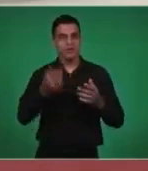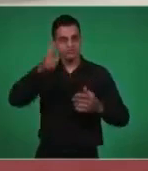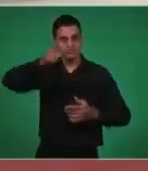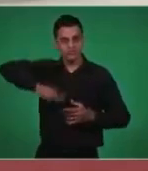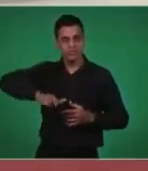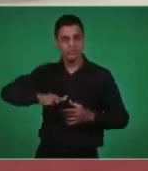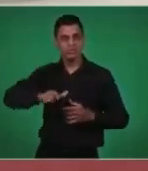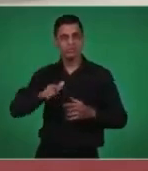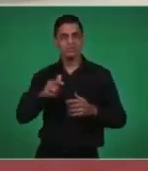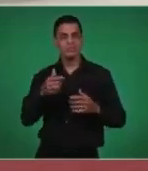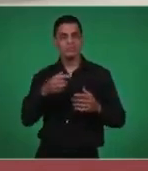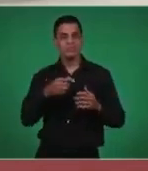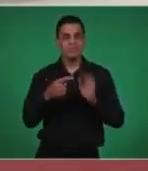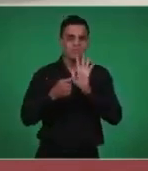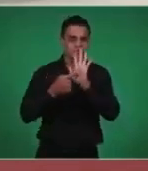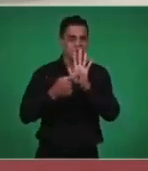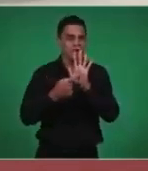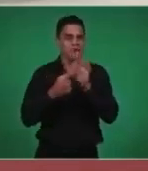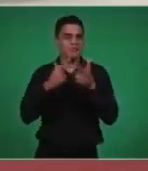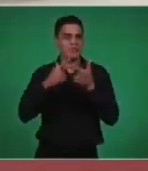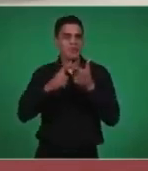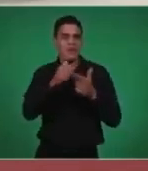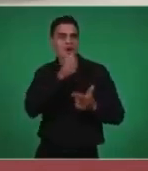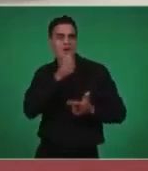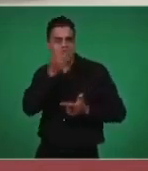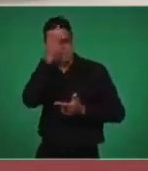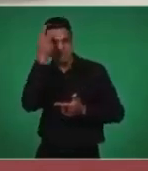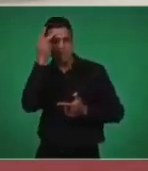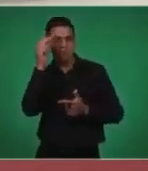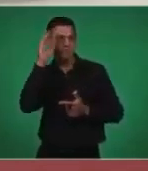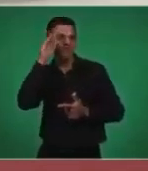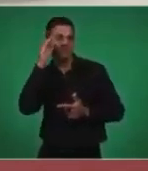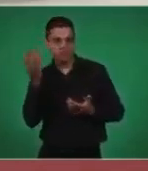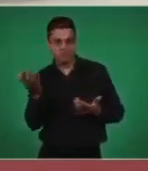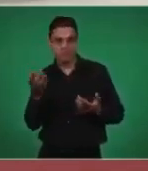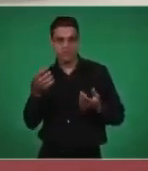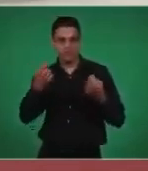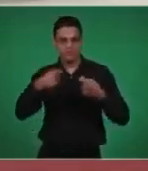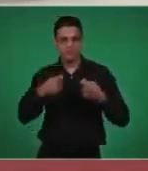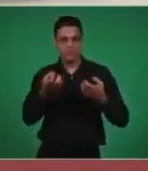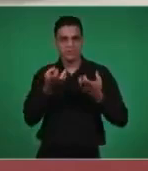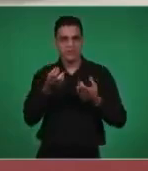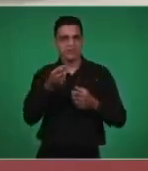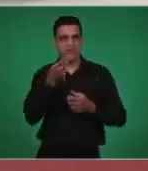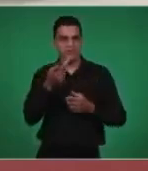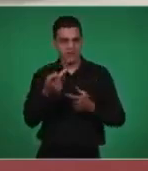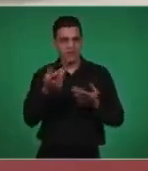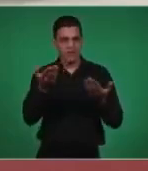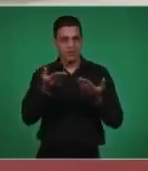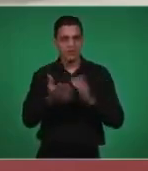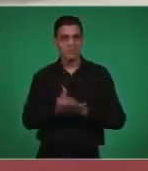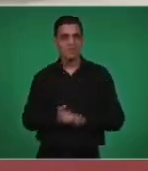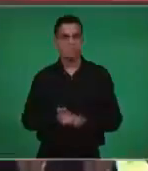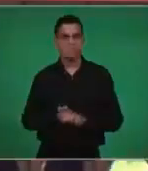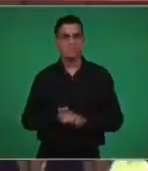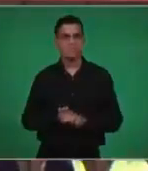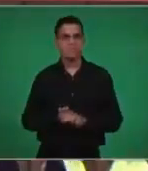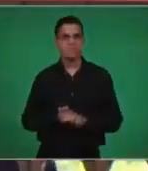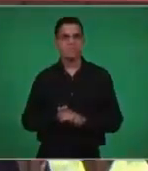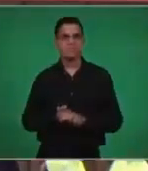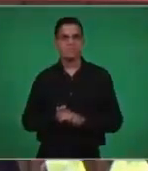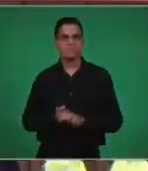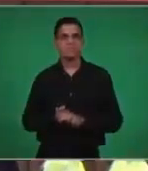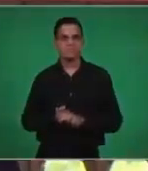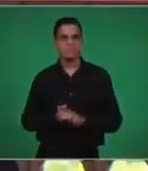to the ones who were not watching. It's just 2 and 3 minutes. I just want you to inform about this. You have something to